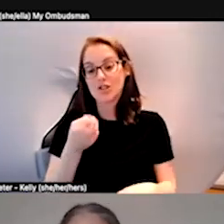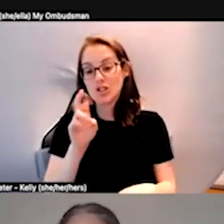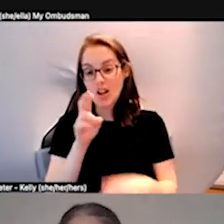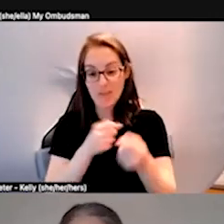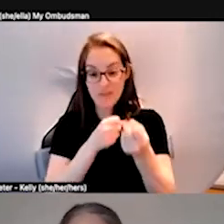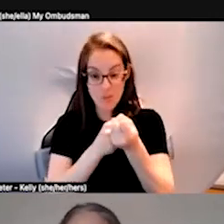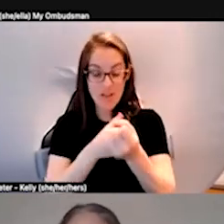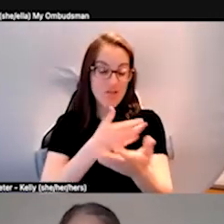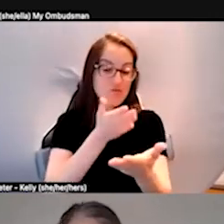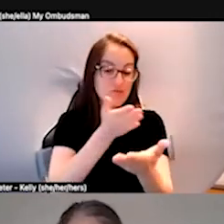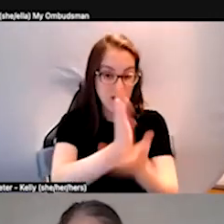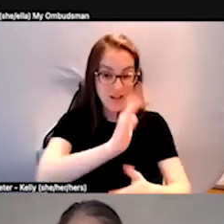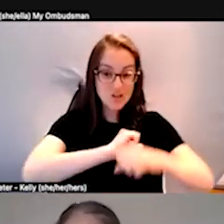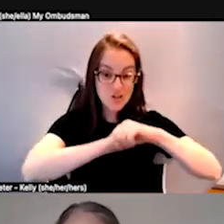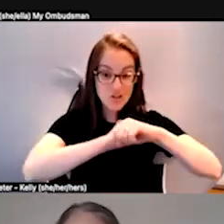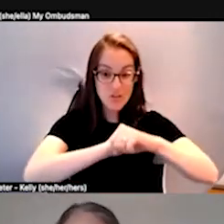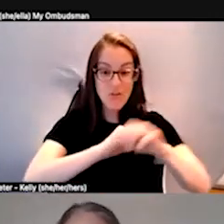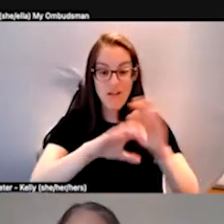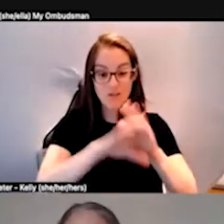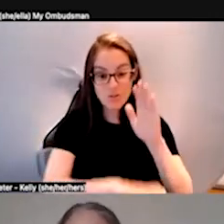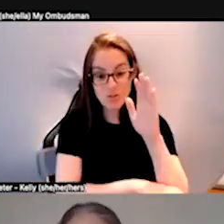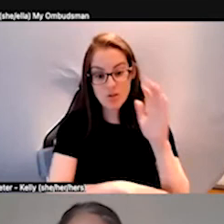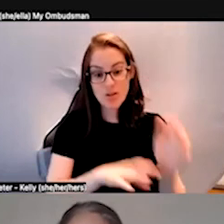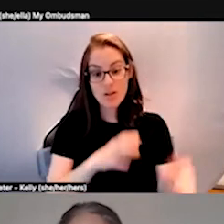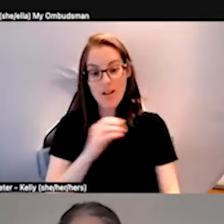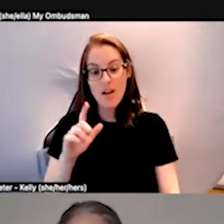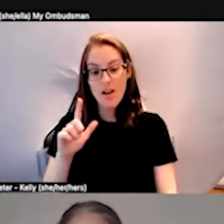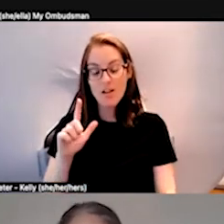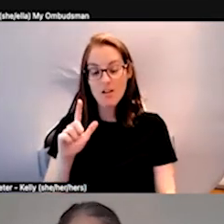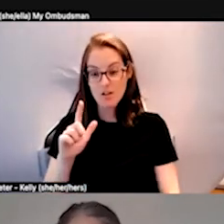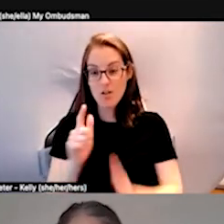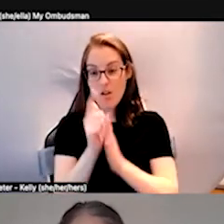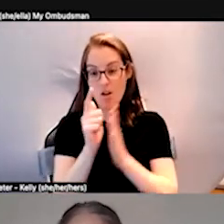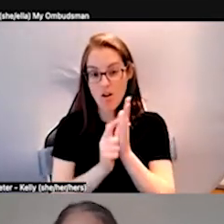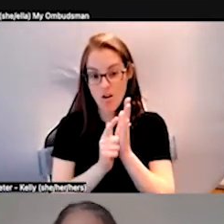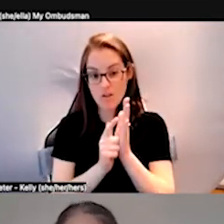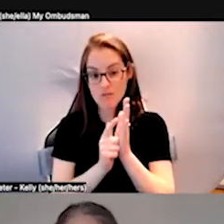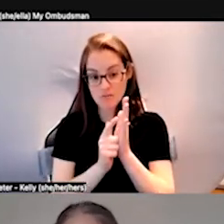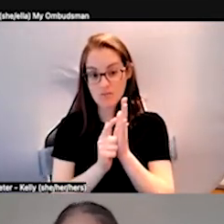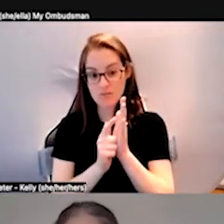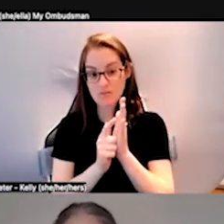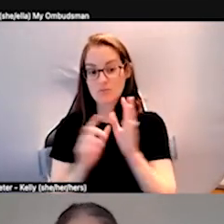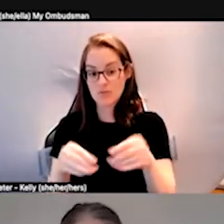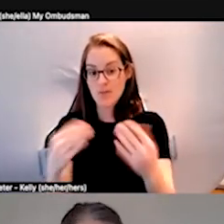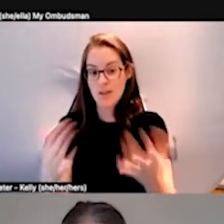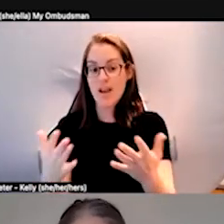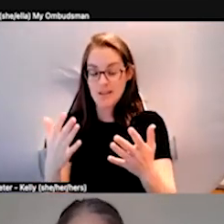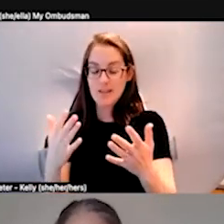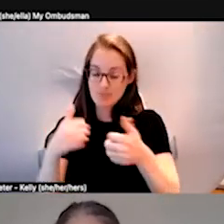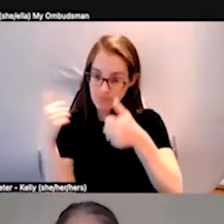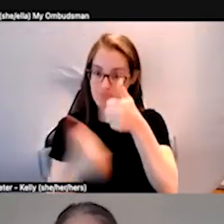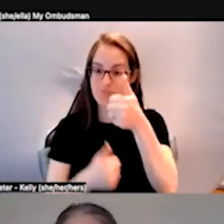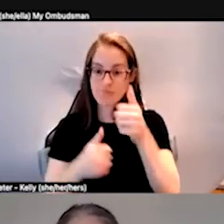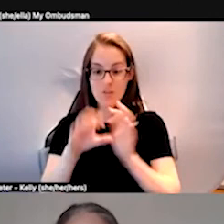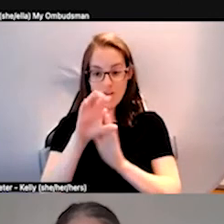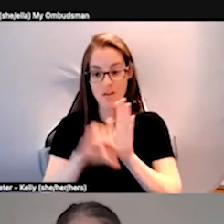and laws of the Commonwealth. So that's a very firm protection woven into our laws in a